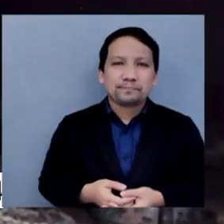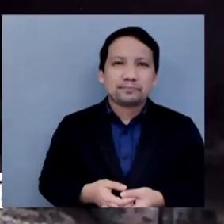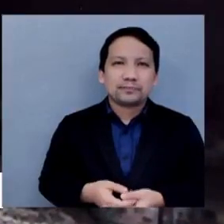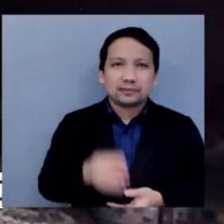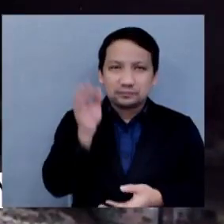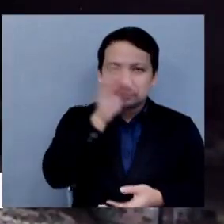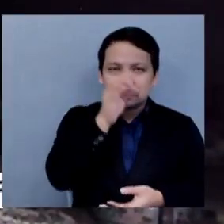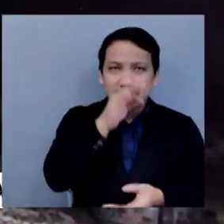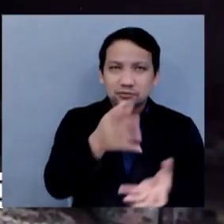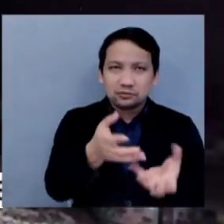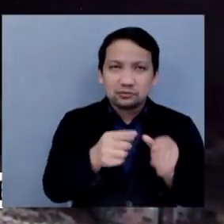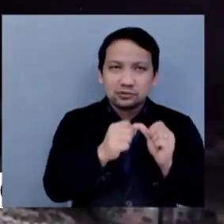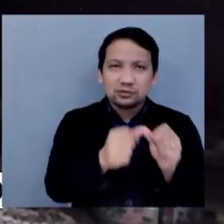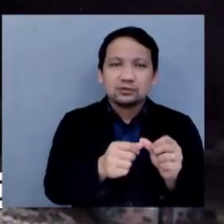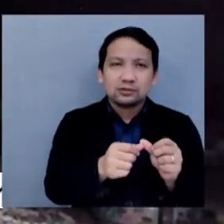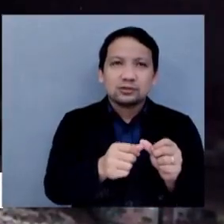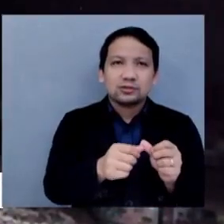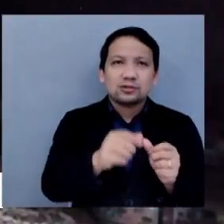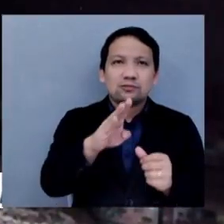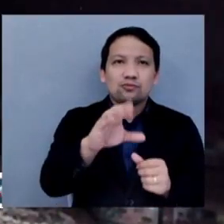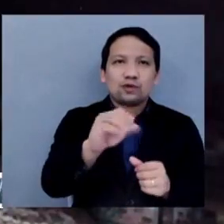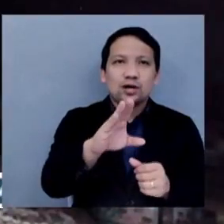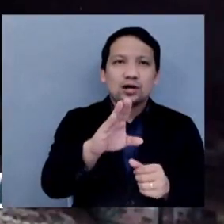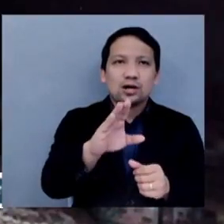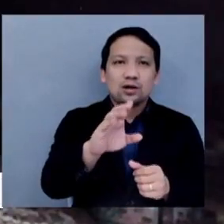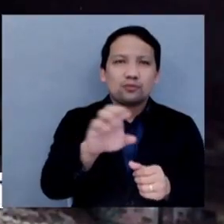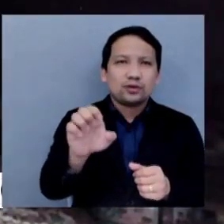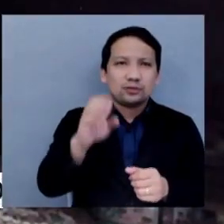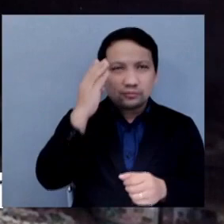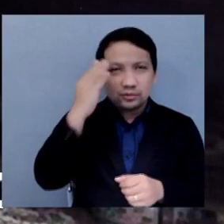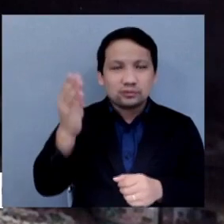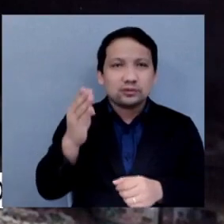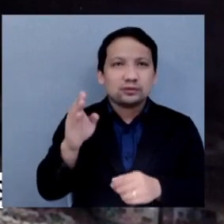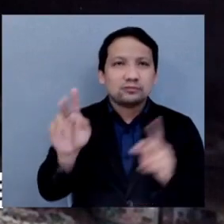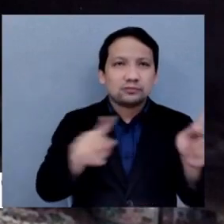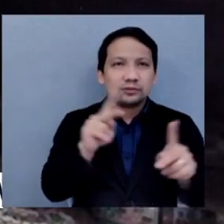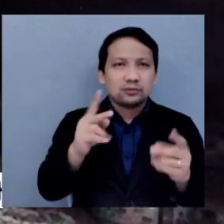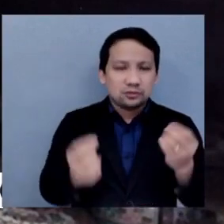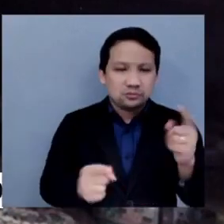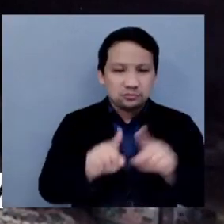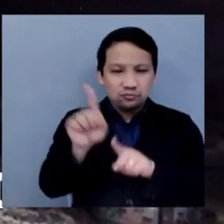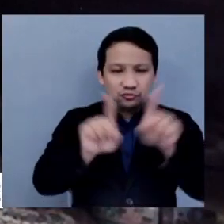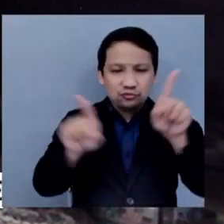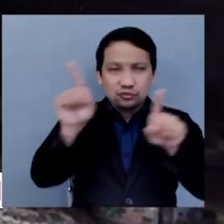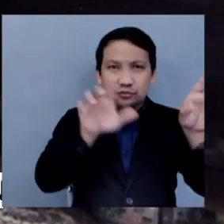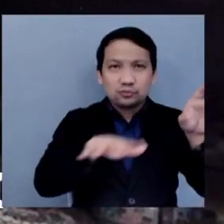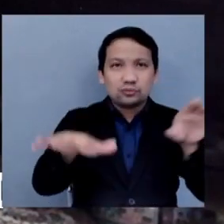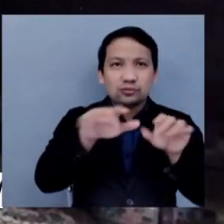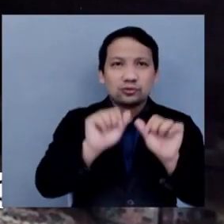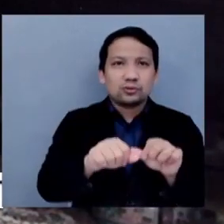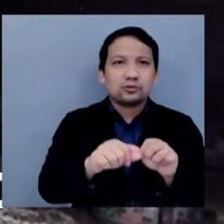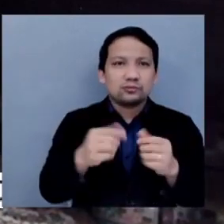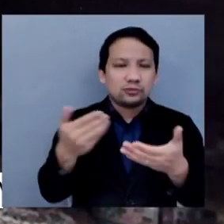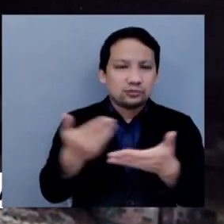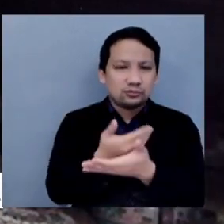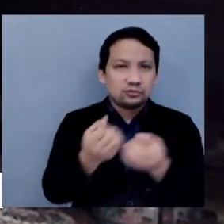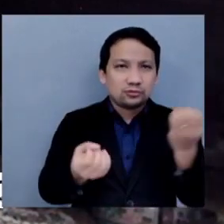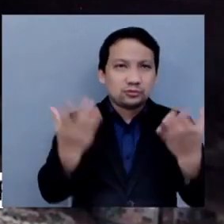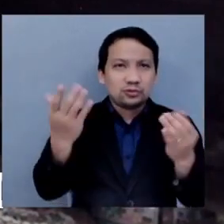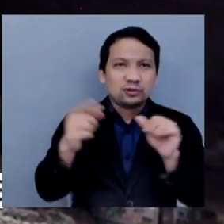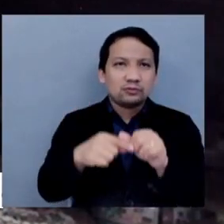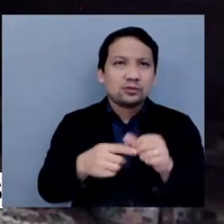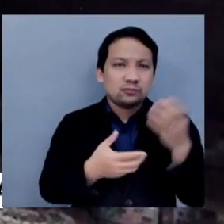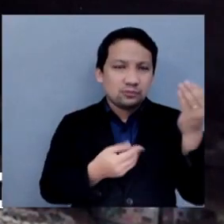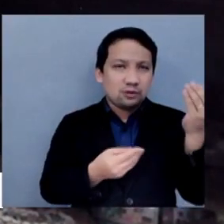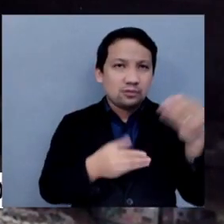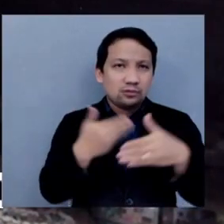Filipinos are still flocking to Bacawe in Bulacan, also known as the Philippines' fireworks capital, ahead of the New Year revelry. Let's get the